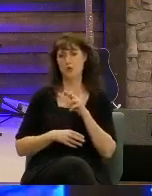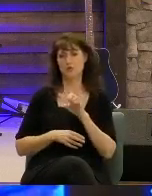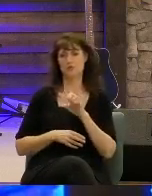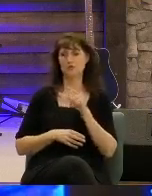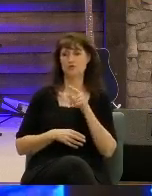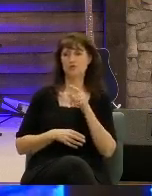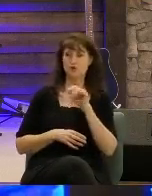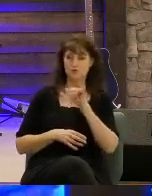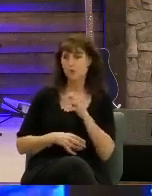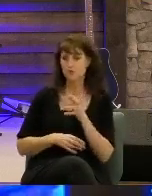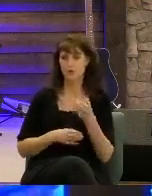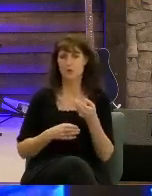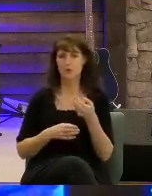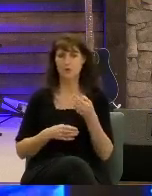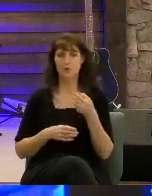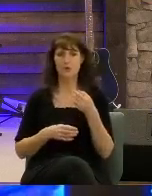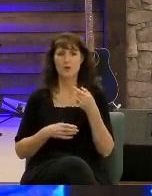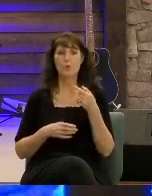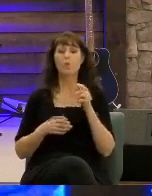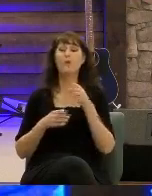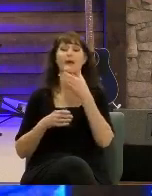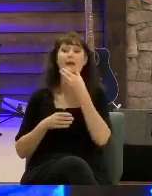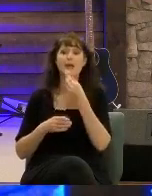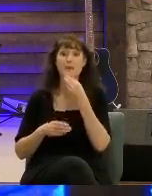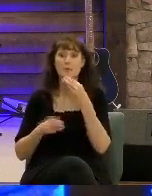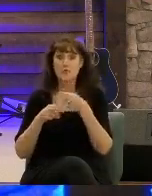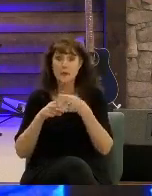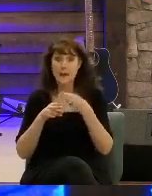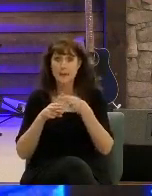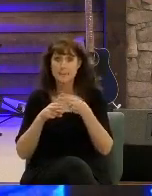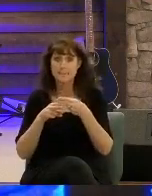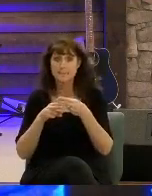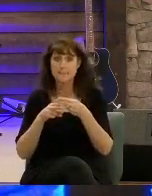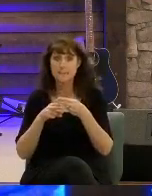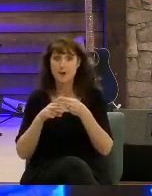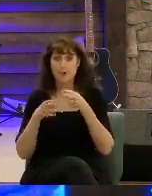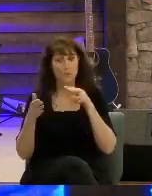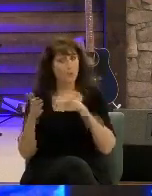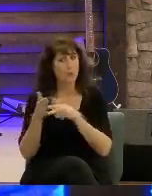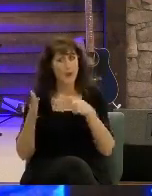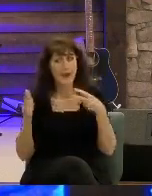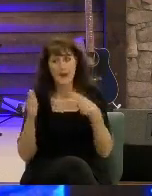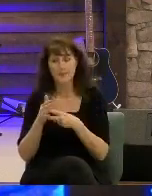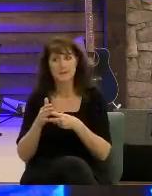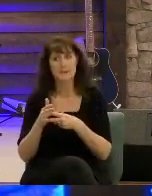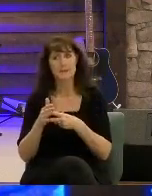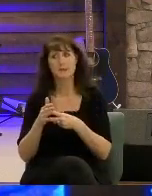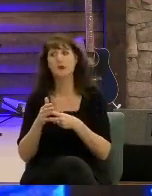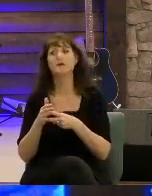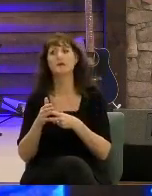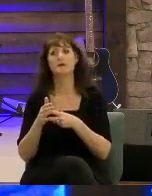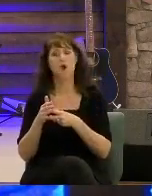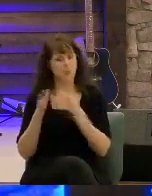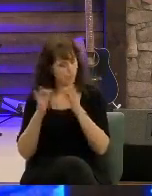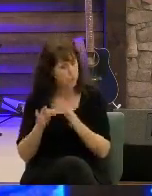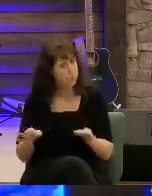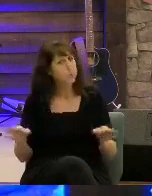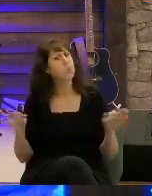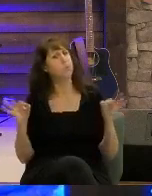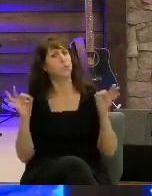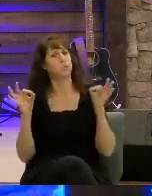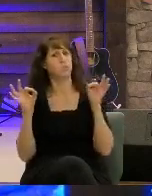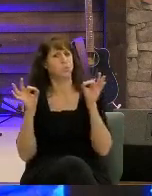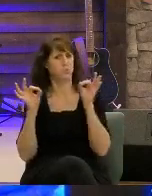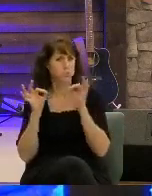know, when they name somebody in the Hebrew, it has great meaning. It has great significance, okay? It's